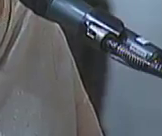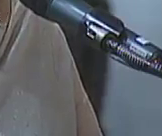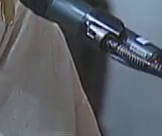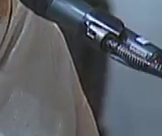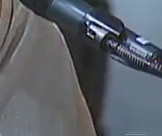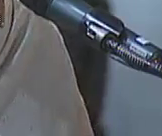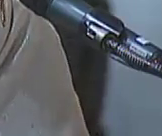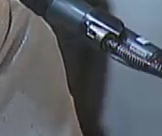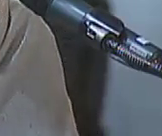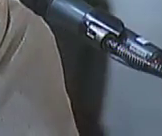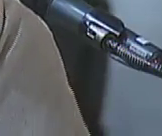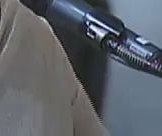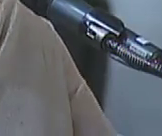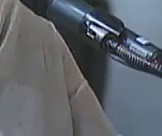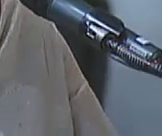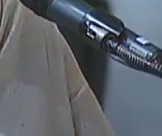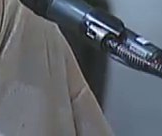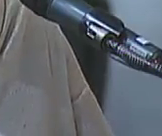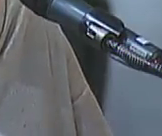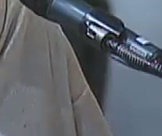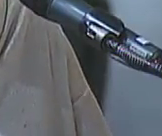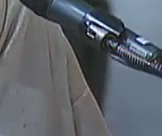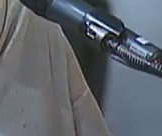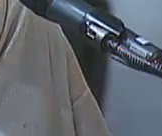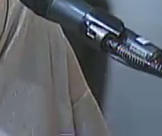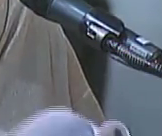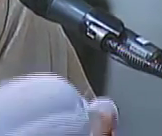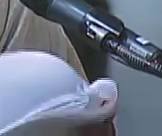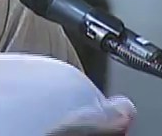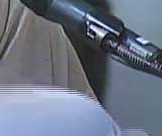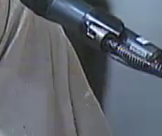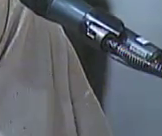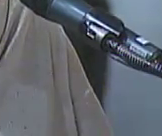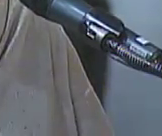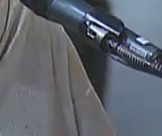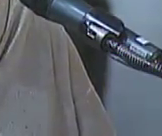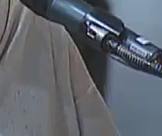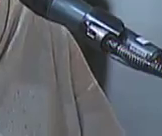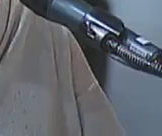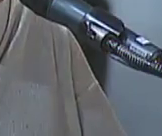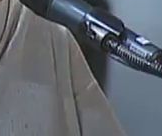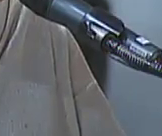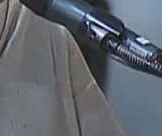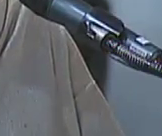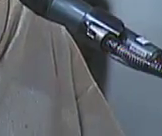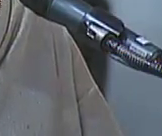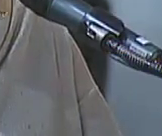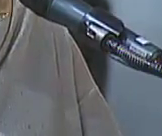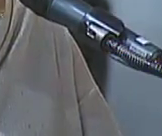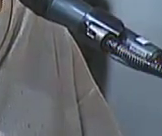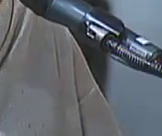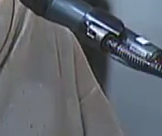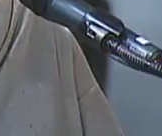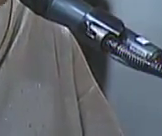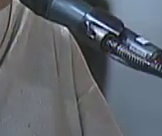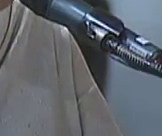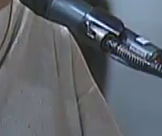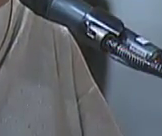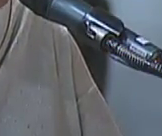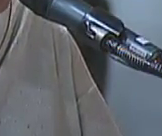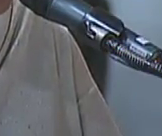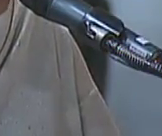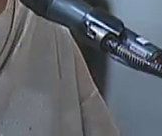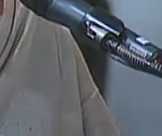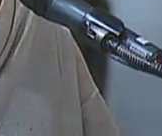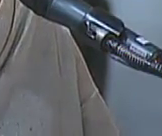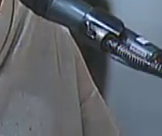nation's history, as well as their role in making significant change in the lives of African Americans in the past, present,